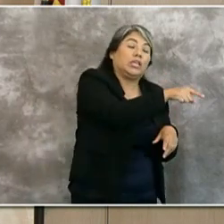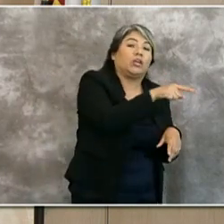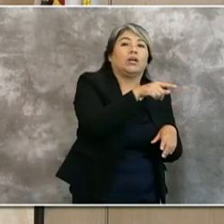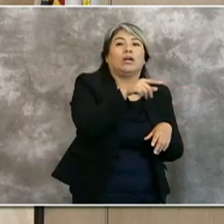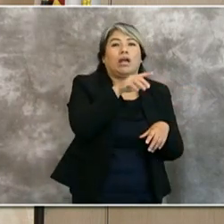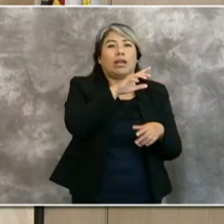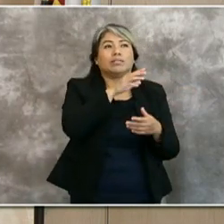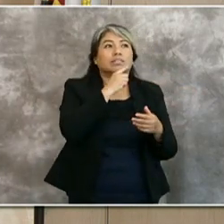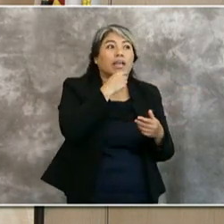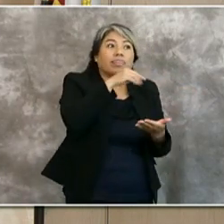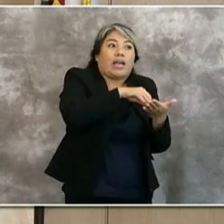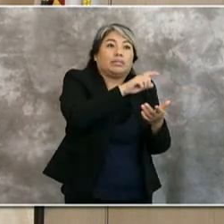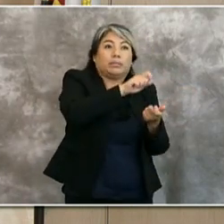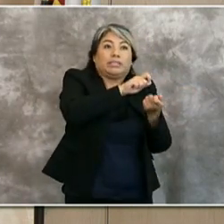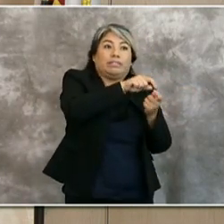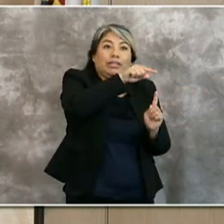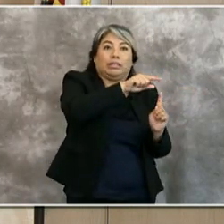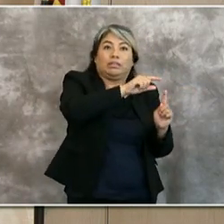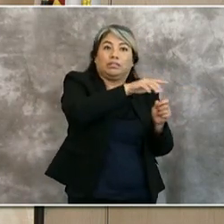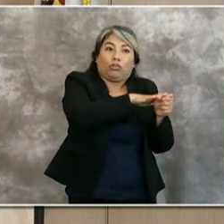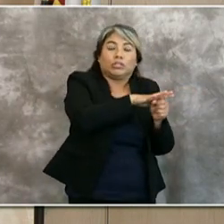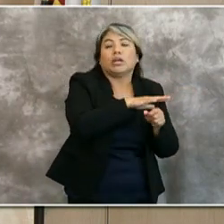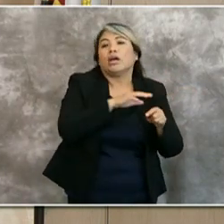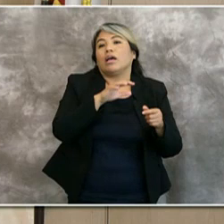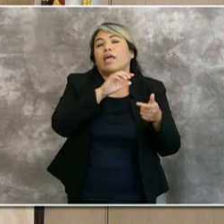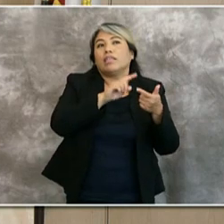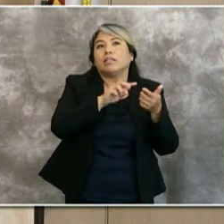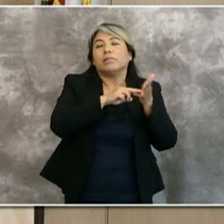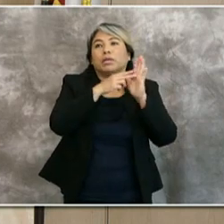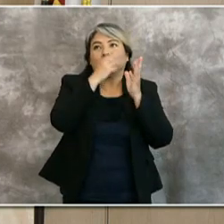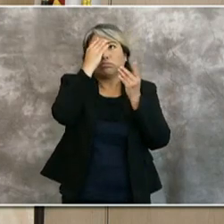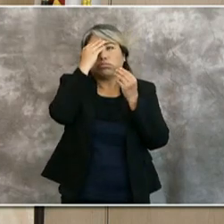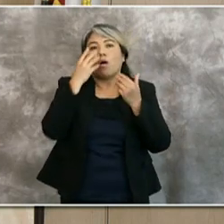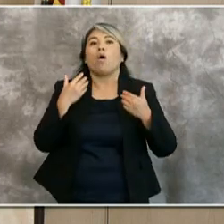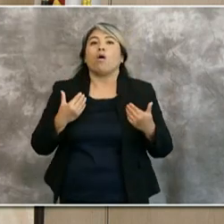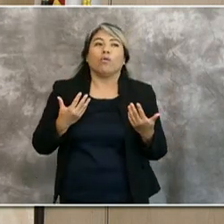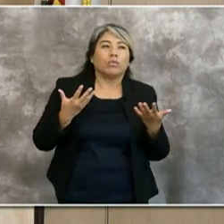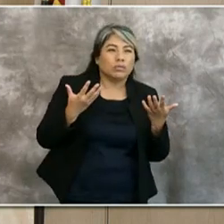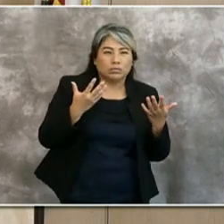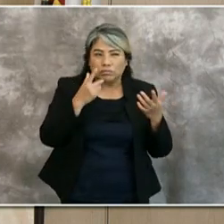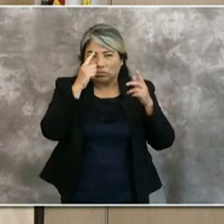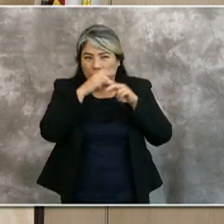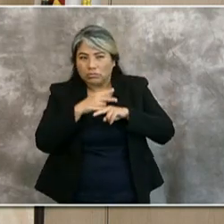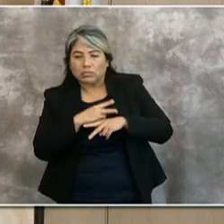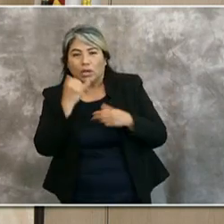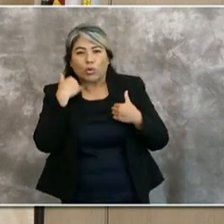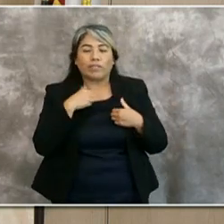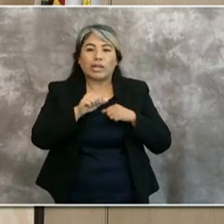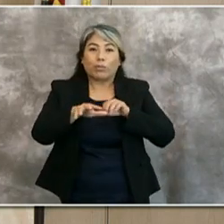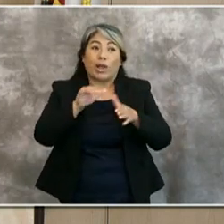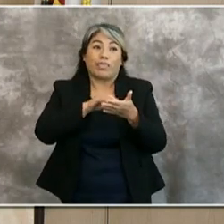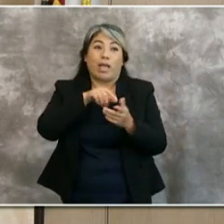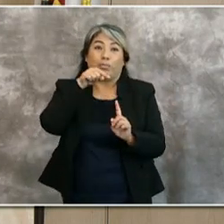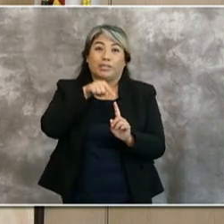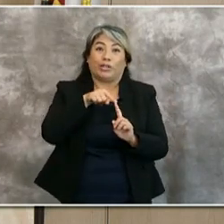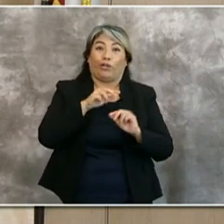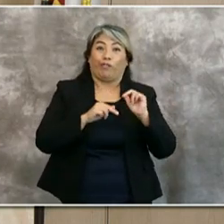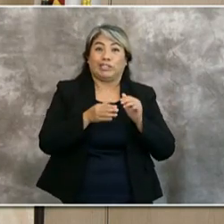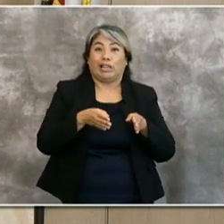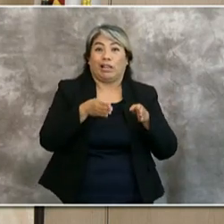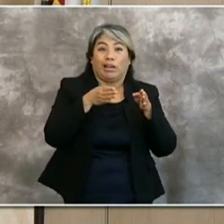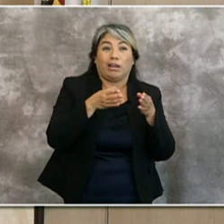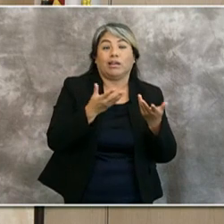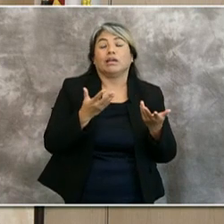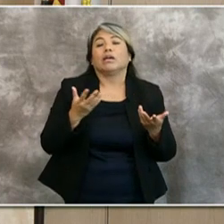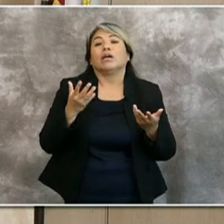And that brings us to the fact of whether or not we have an outbreak at that particular facility. So your question about